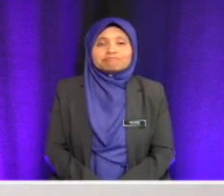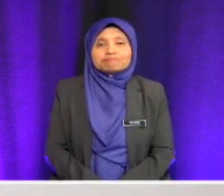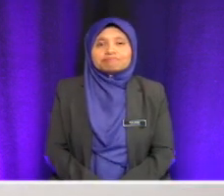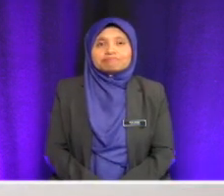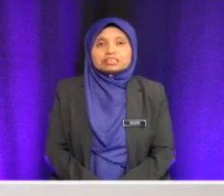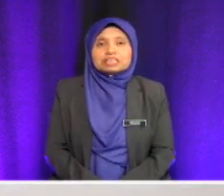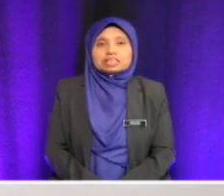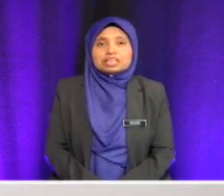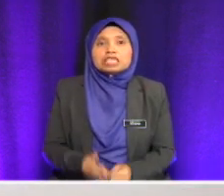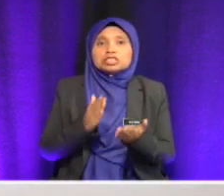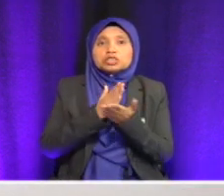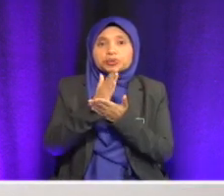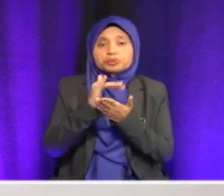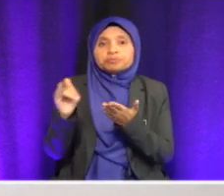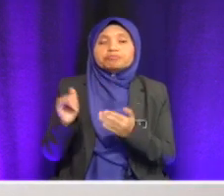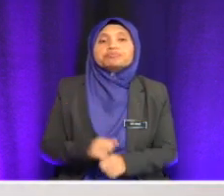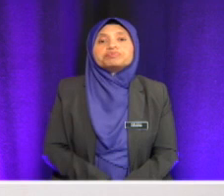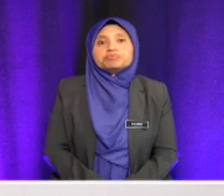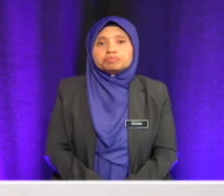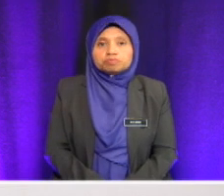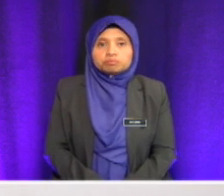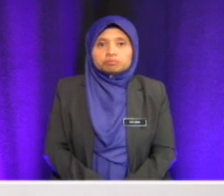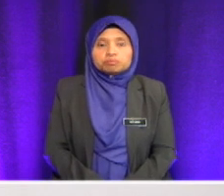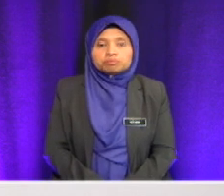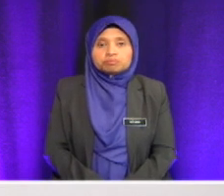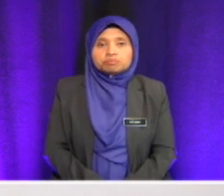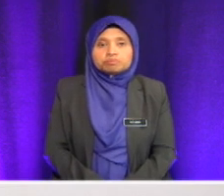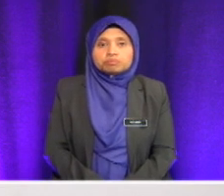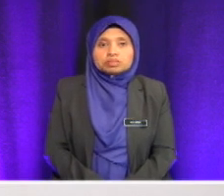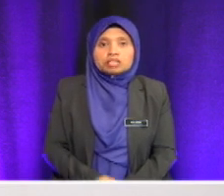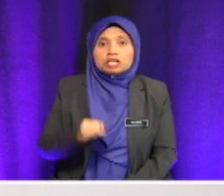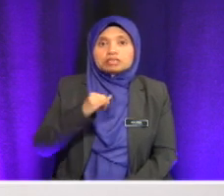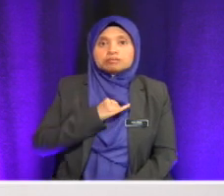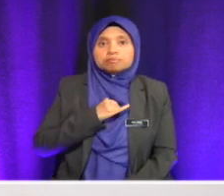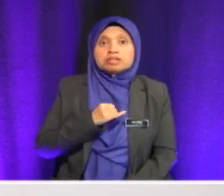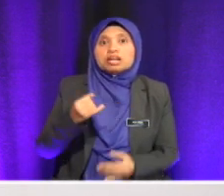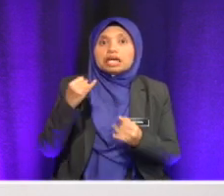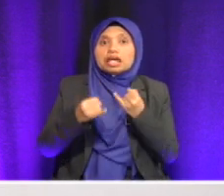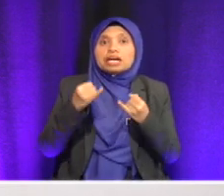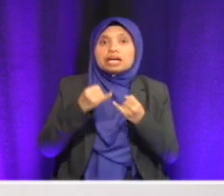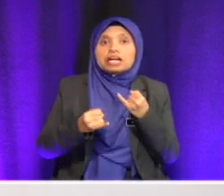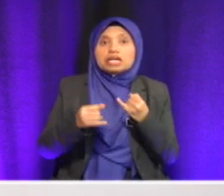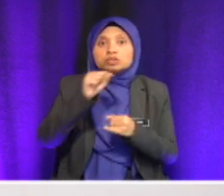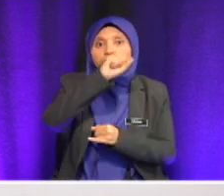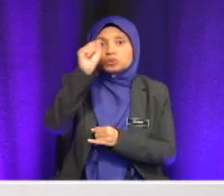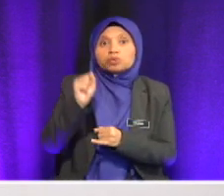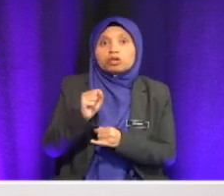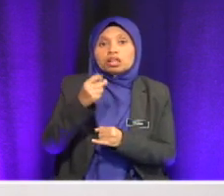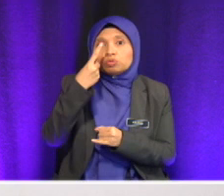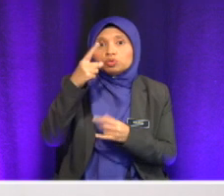right, so let's proceed with the next question. All right. The Can final I one. have the last one? Anne, can you please help me to read the